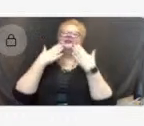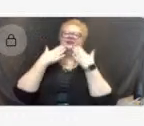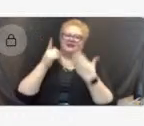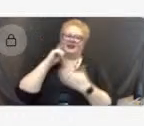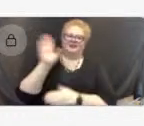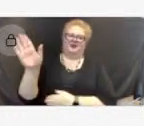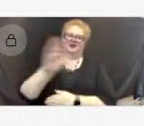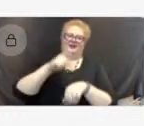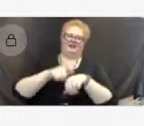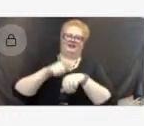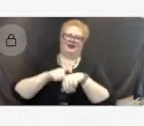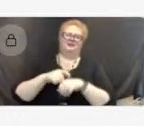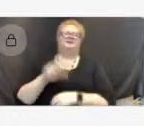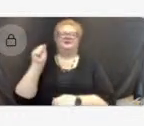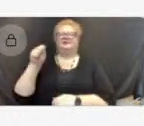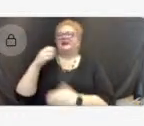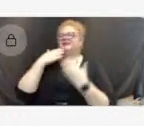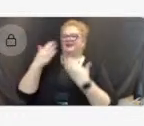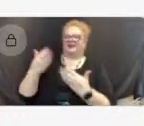time. Yes, thank y'all.